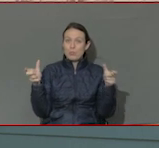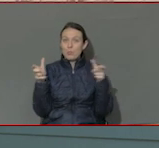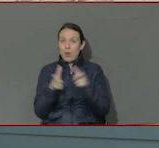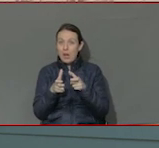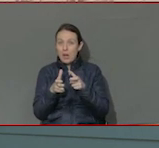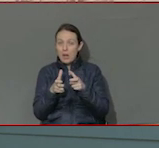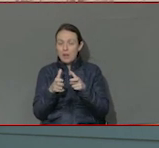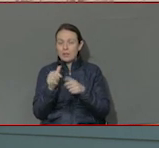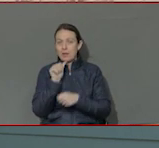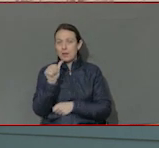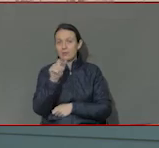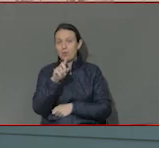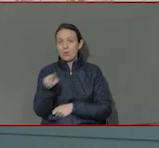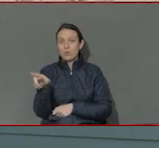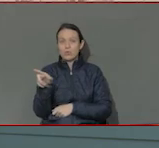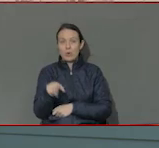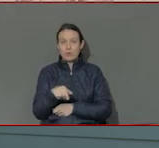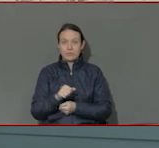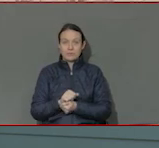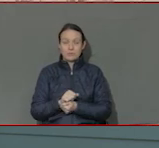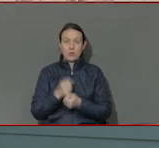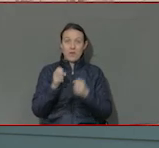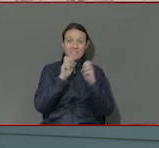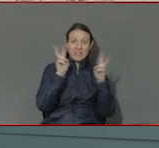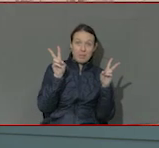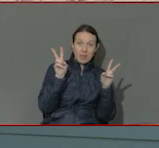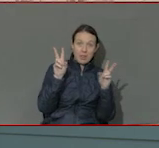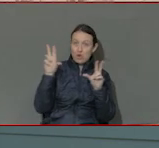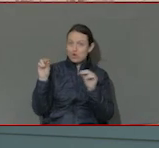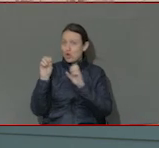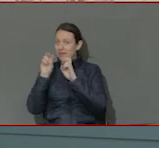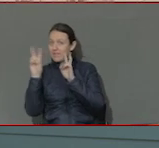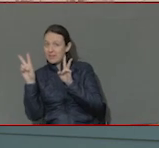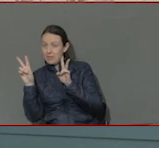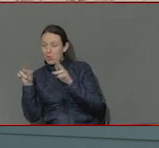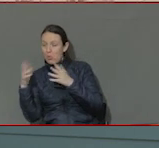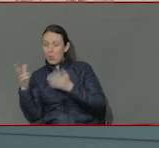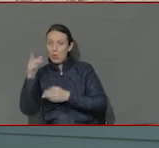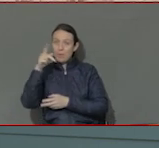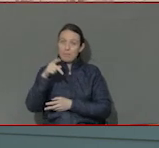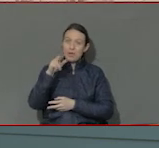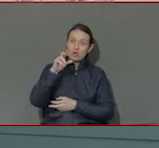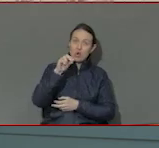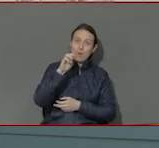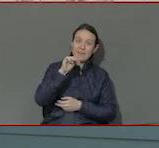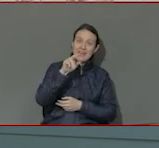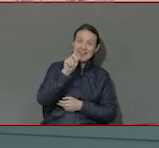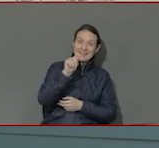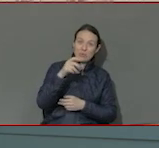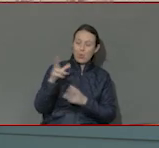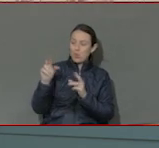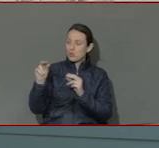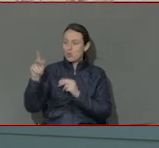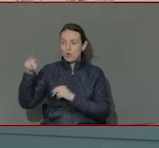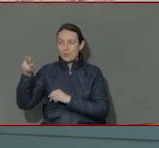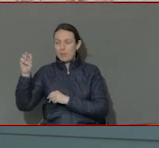small, visible and not visible, or prominent and not prominent. Please,